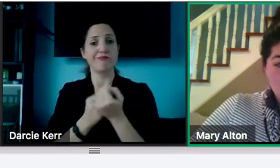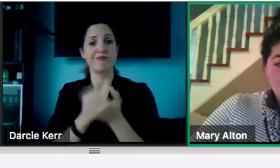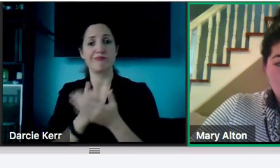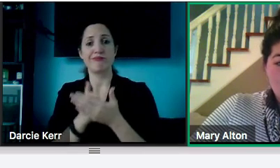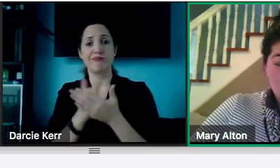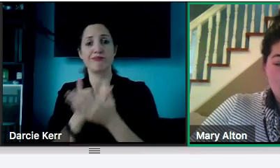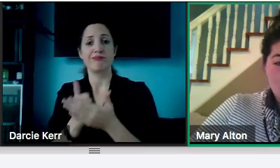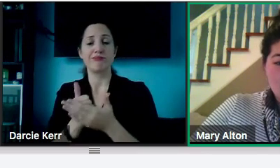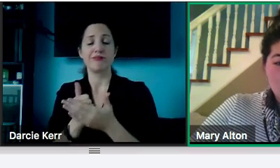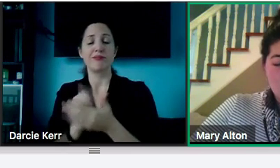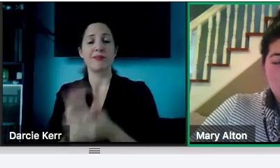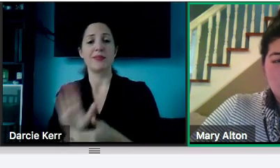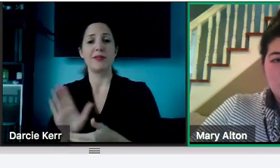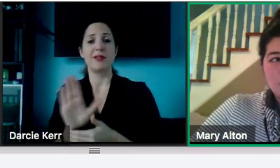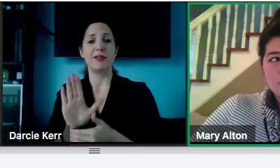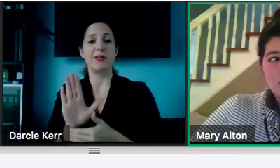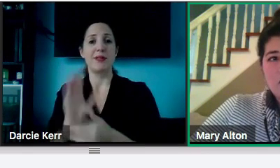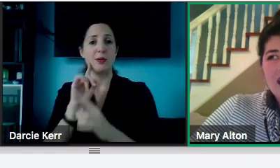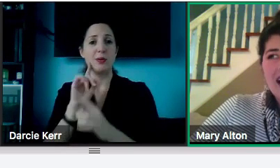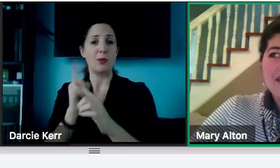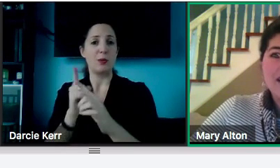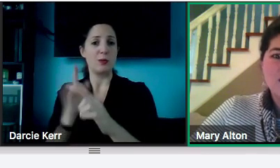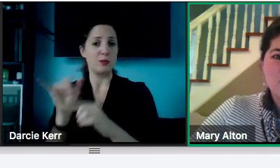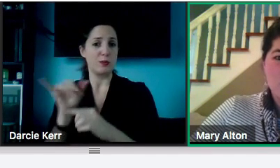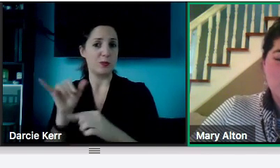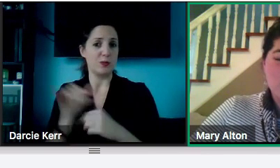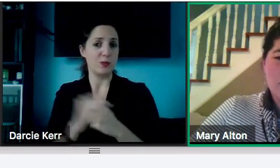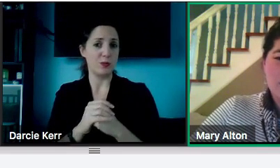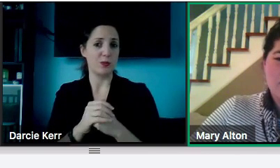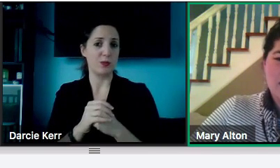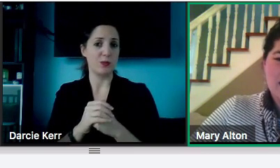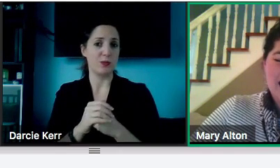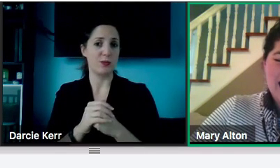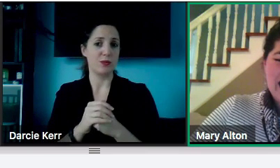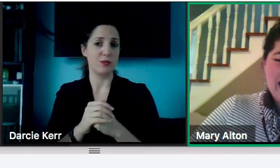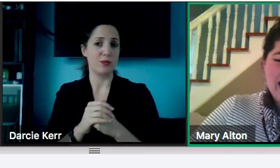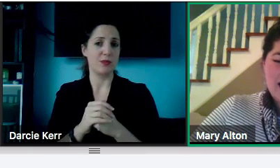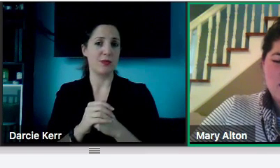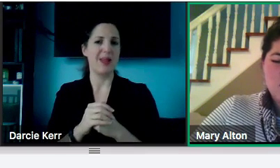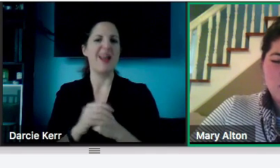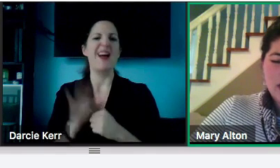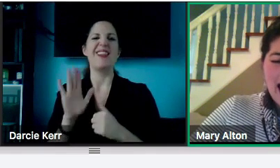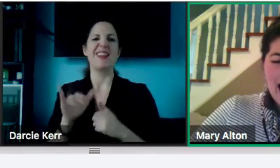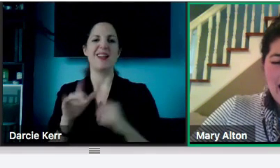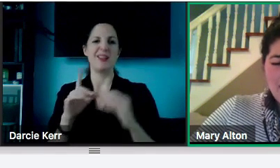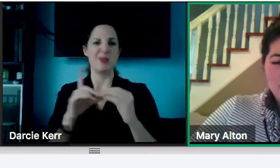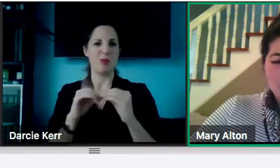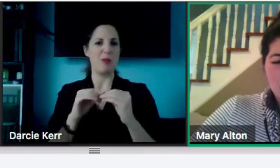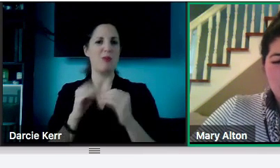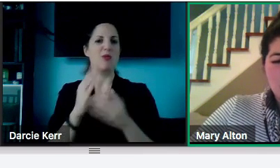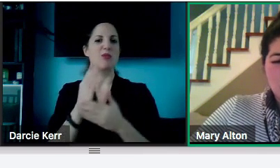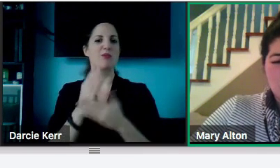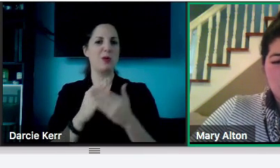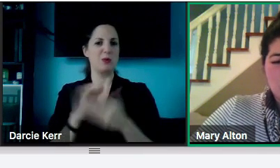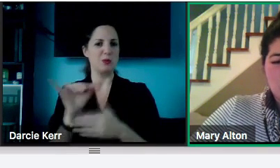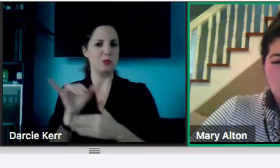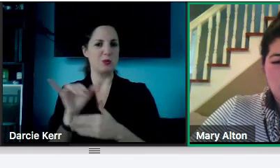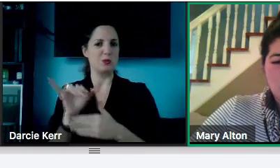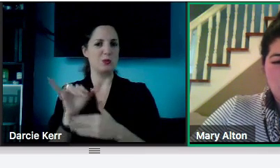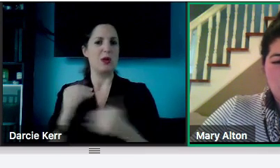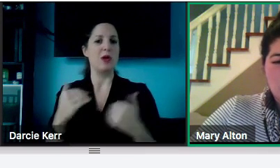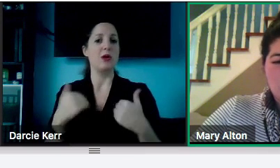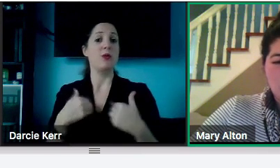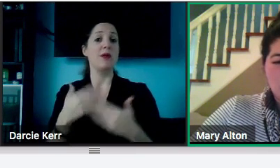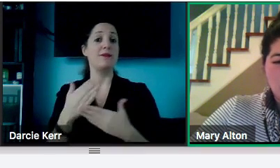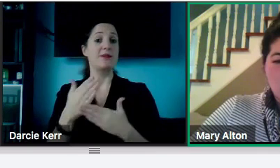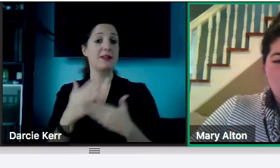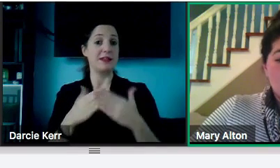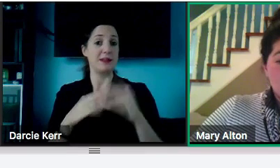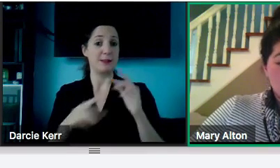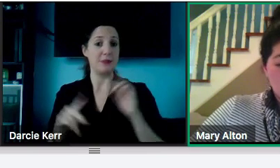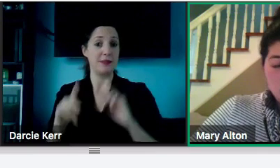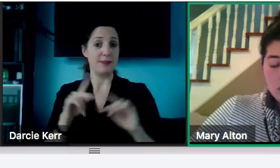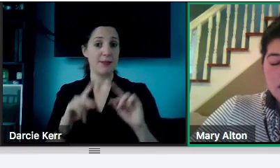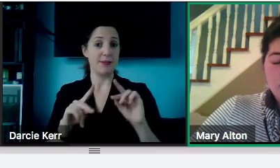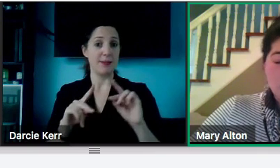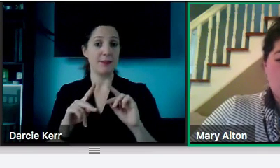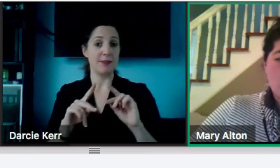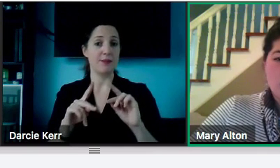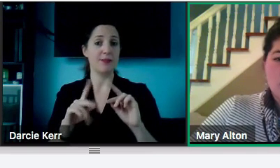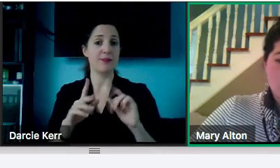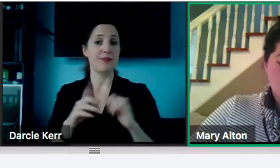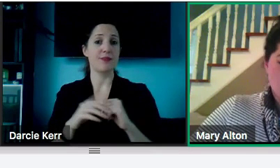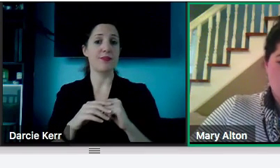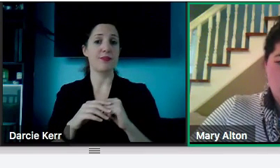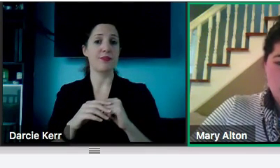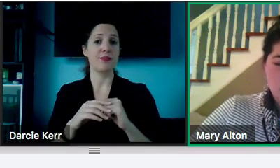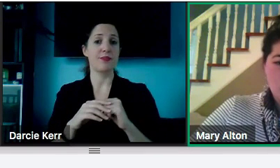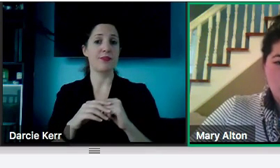or business they'd like to. And that's another piece of it, is we have people who are certainly focused